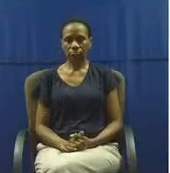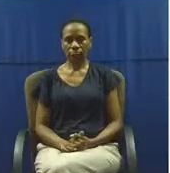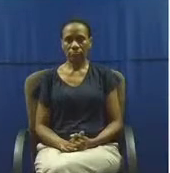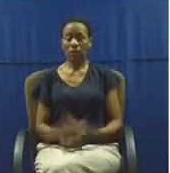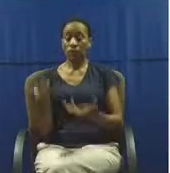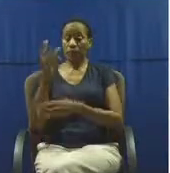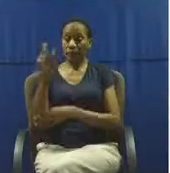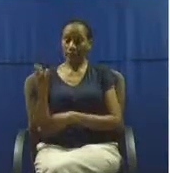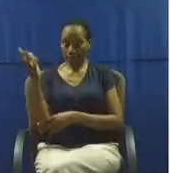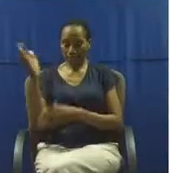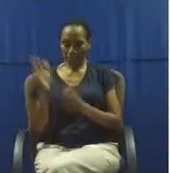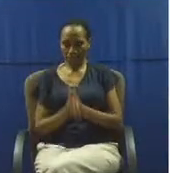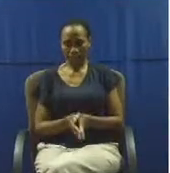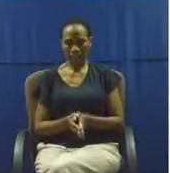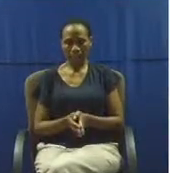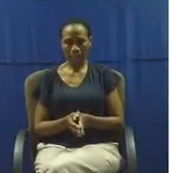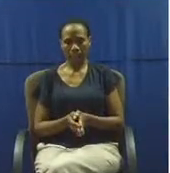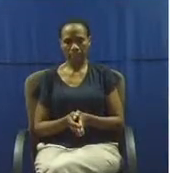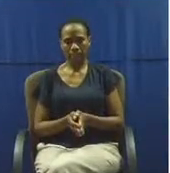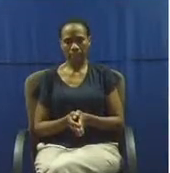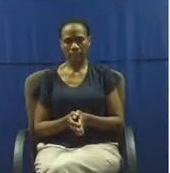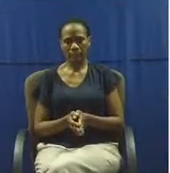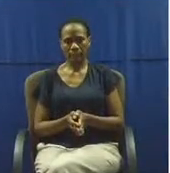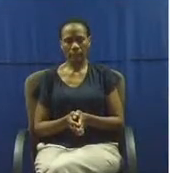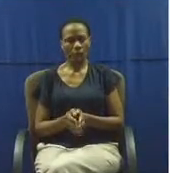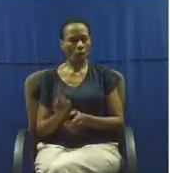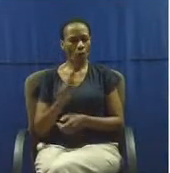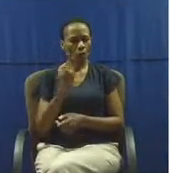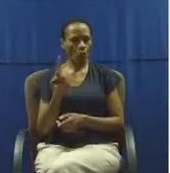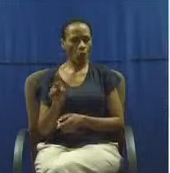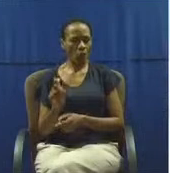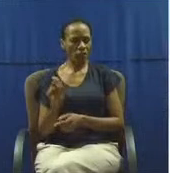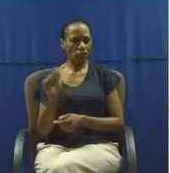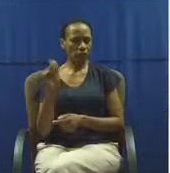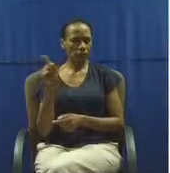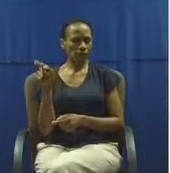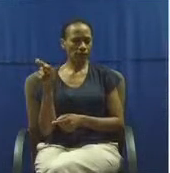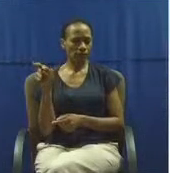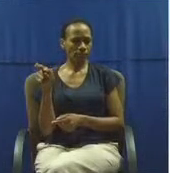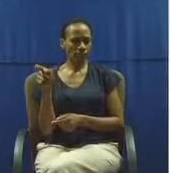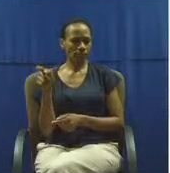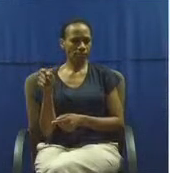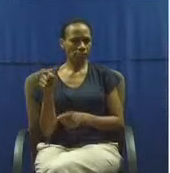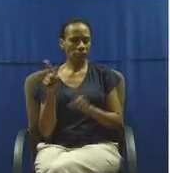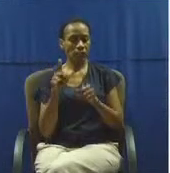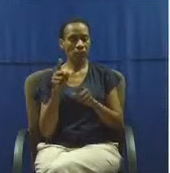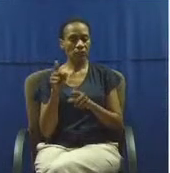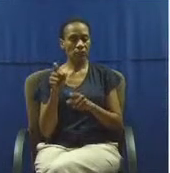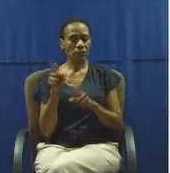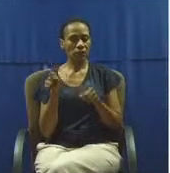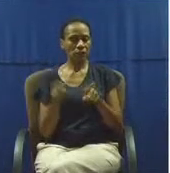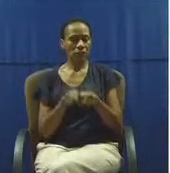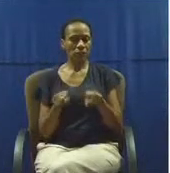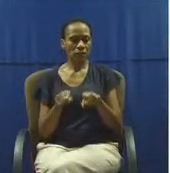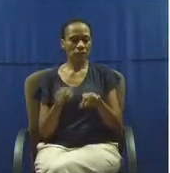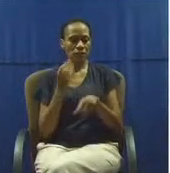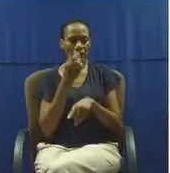Honorable Speaker, the pointed question, for instance, of entities such as